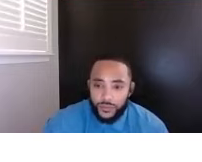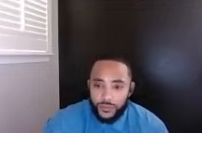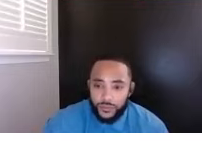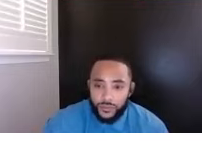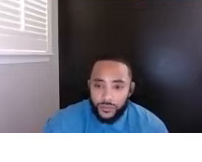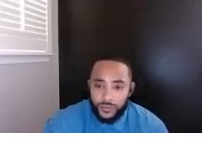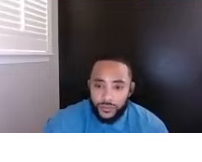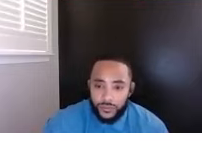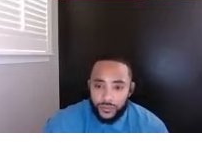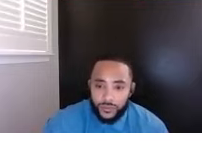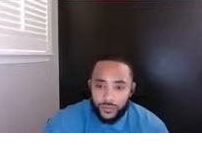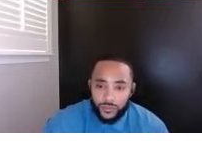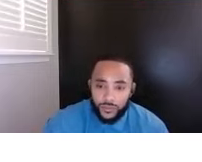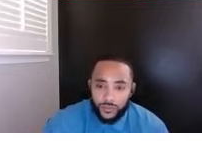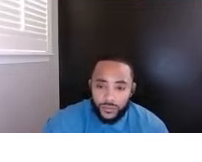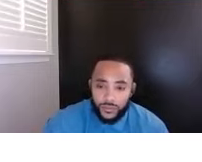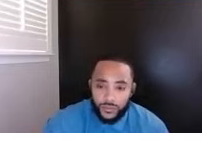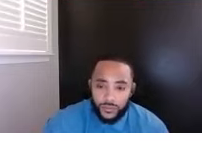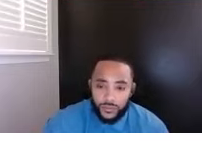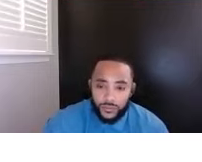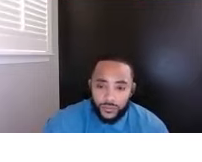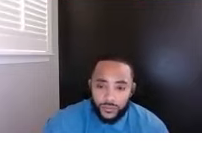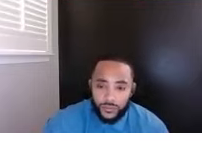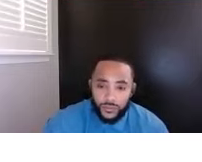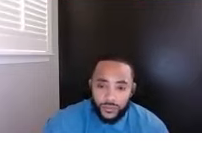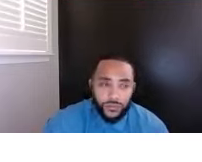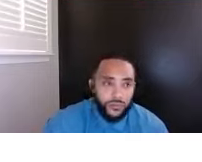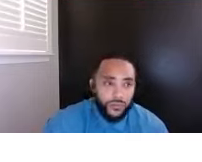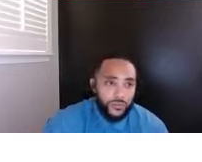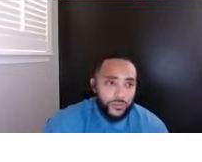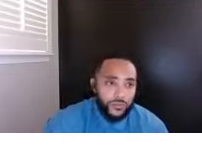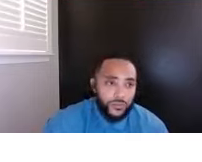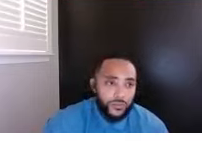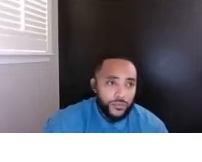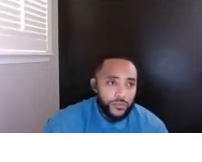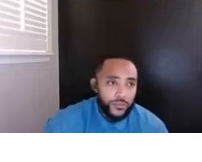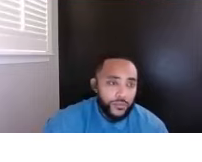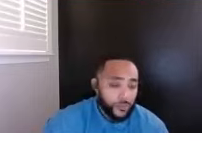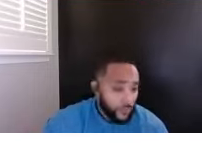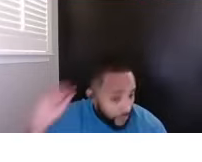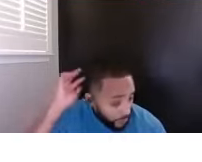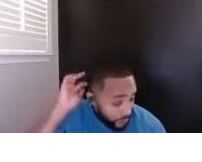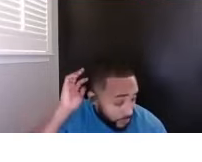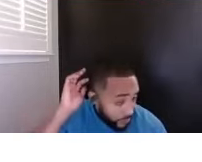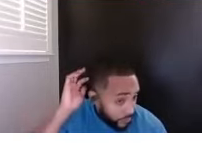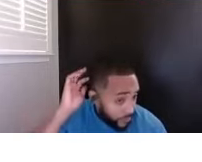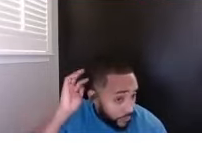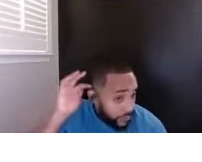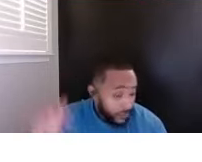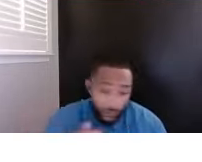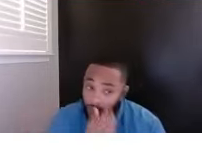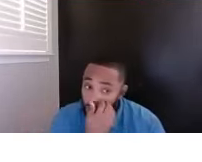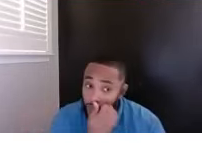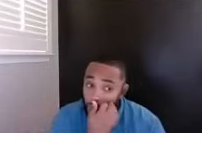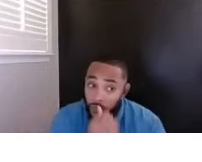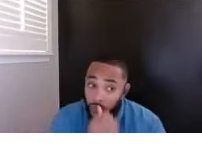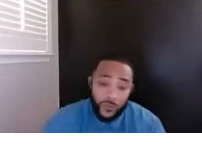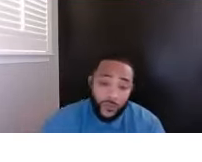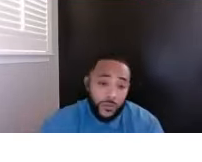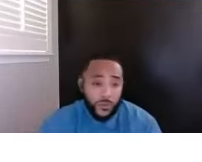folks wondering about how folks were getting sick after the first dose or the second, would